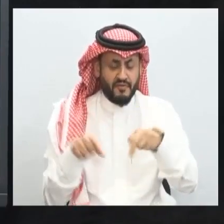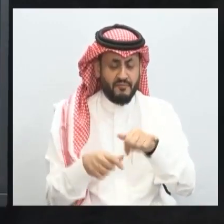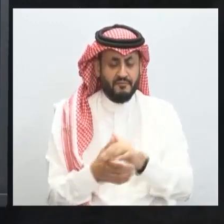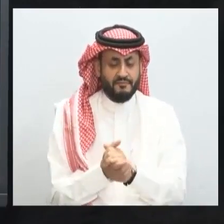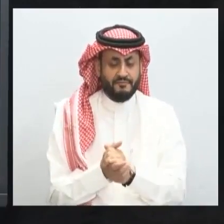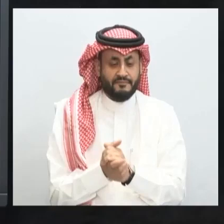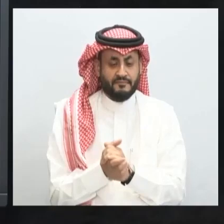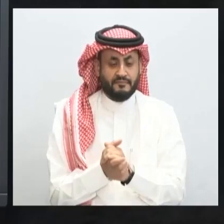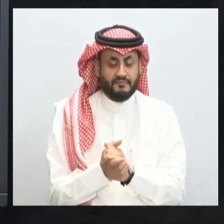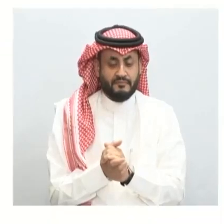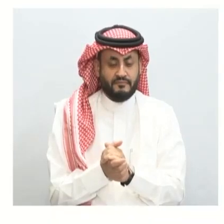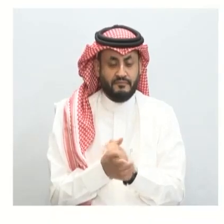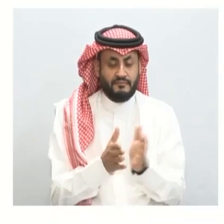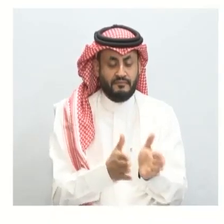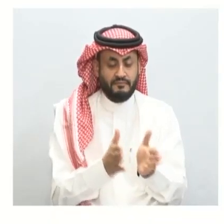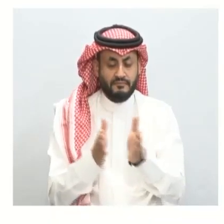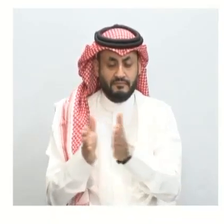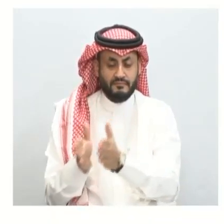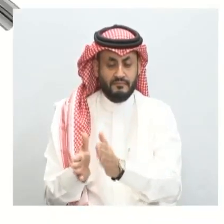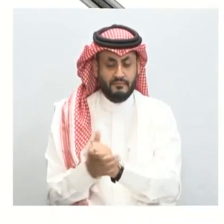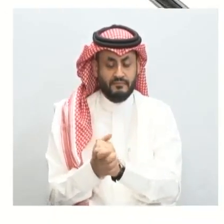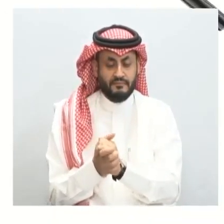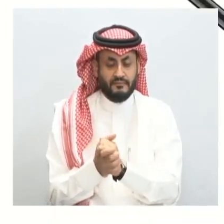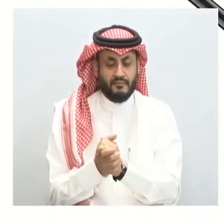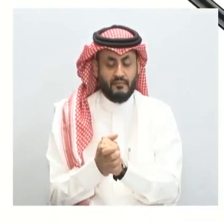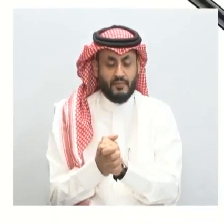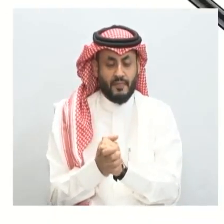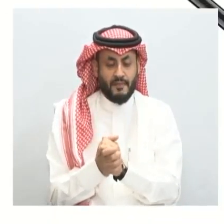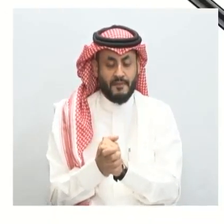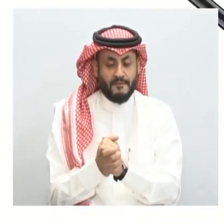here. Moving on, we have.